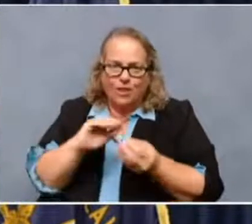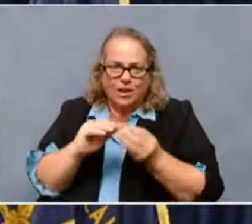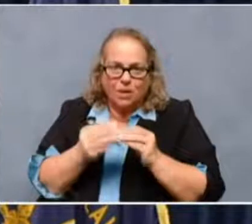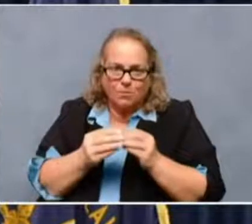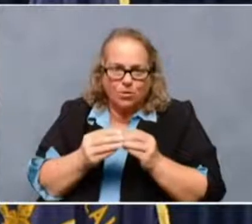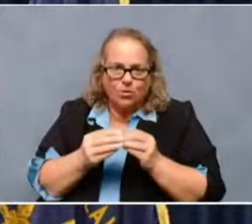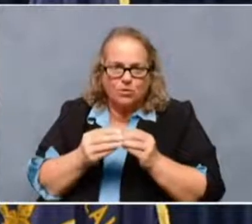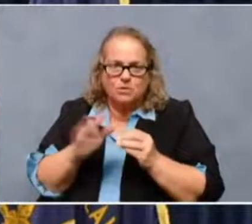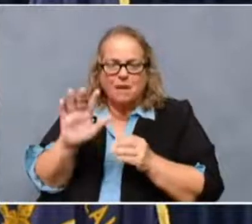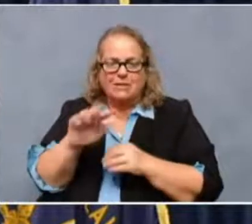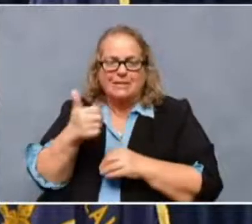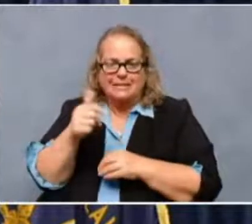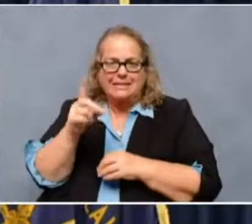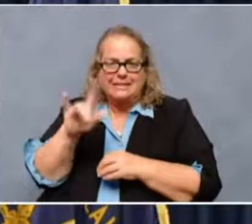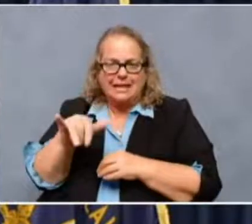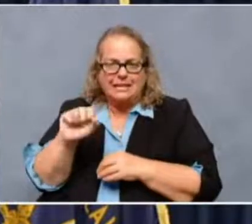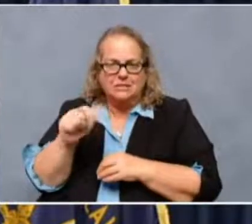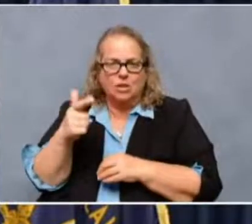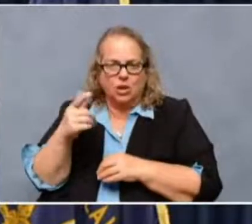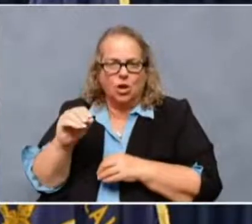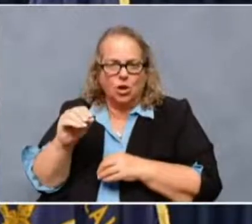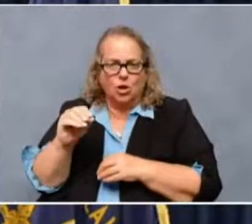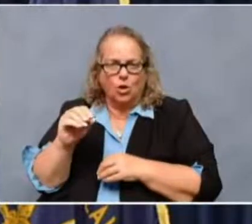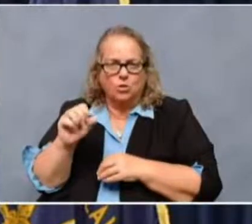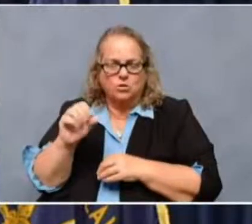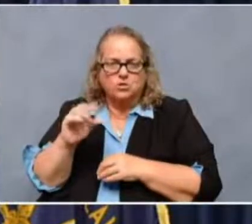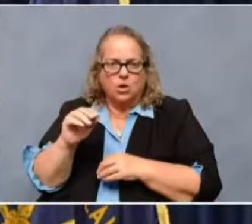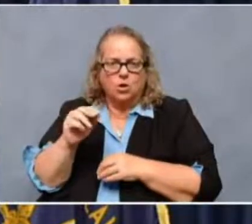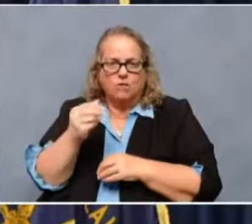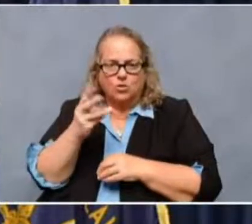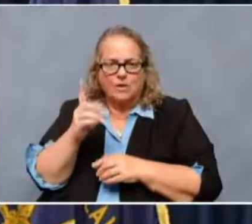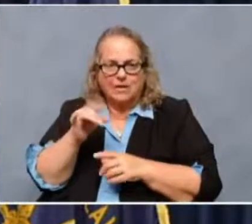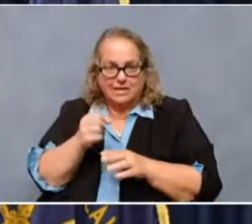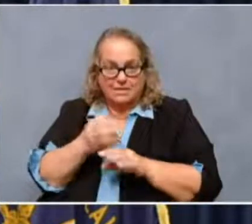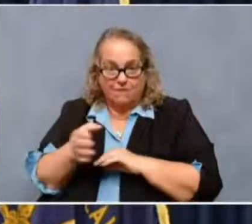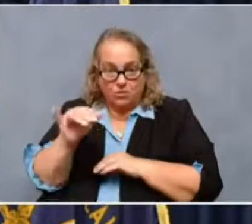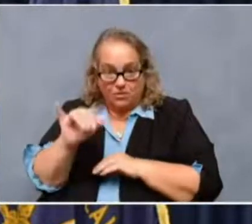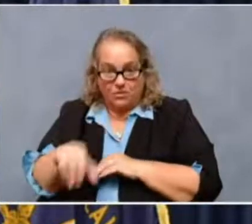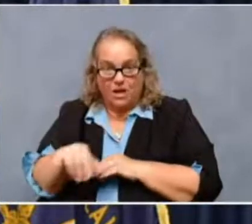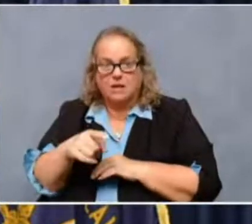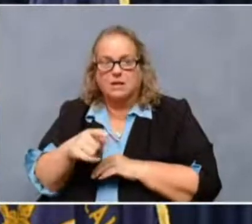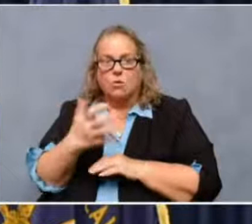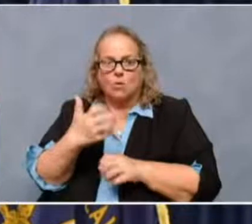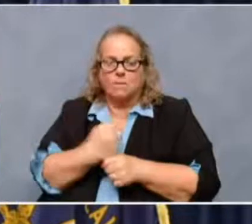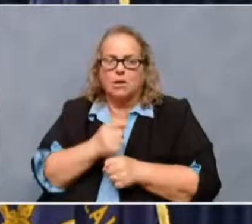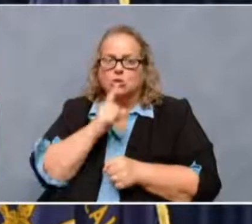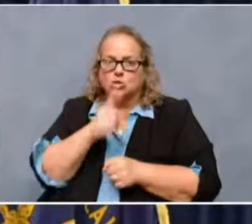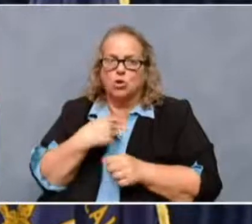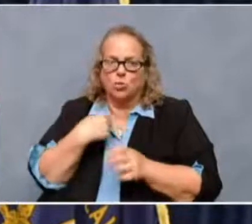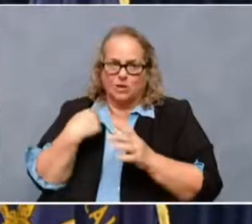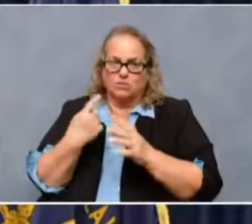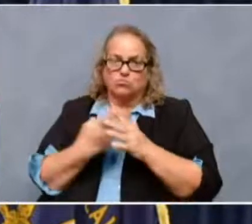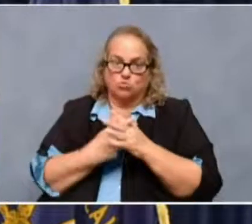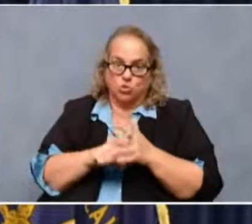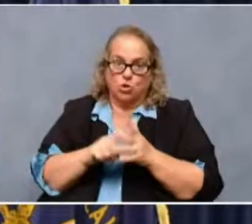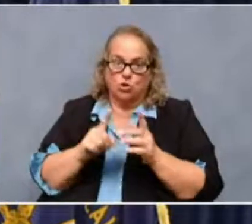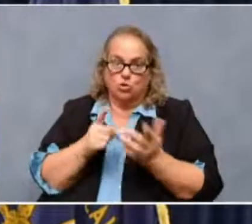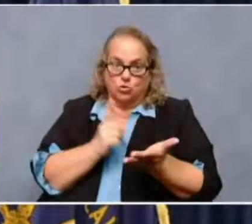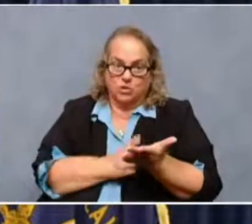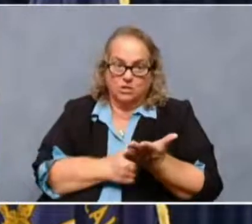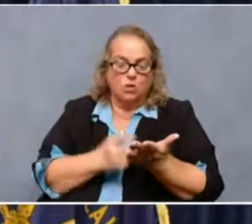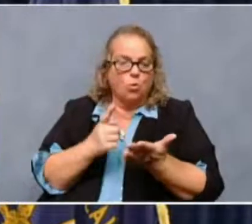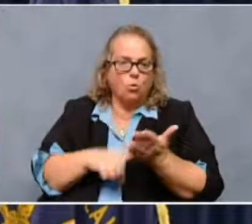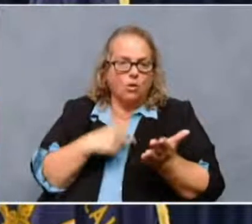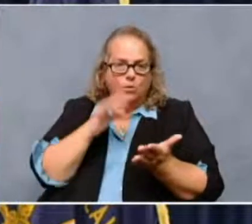10 days ago, which would have been just a couple days after that, that I wanted to make sure we started talking about what we would see. I